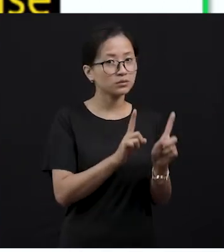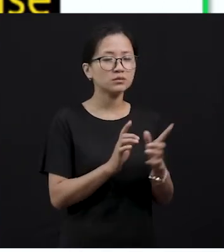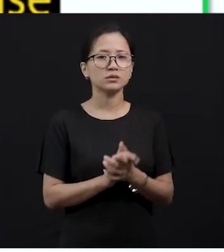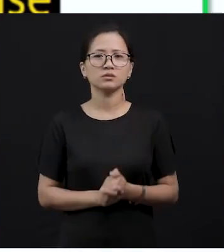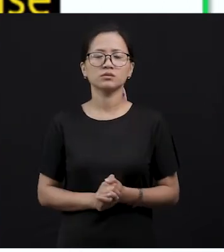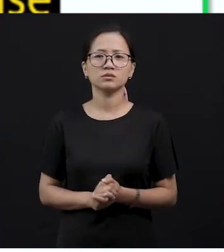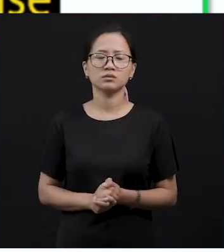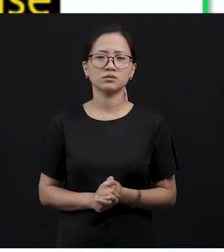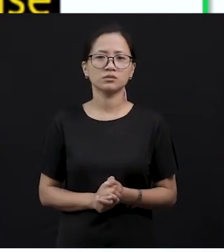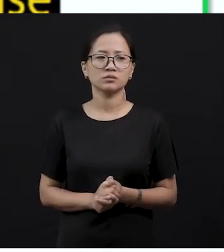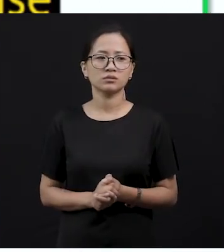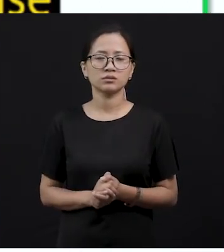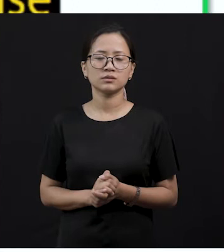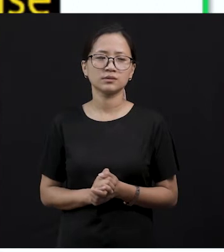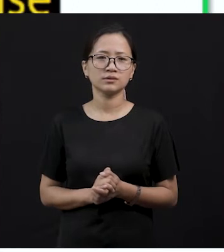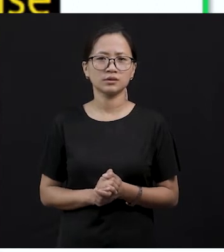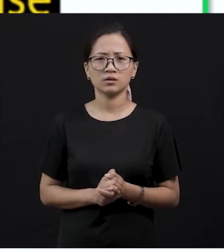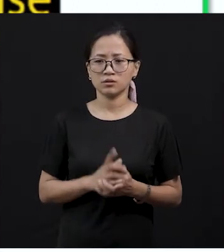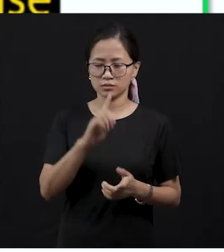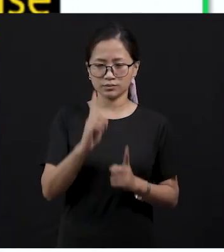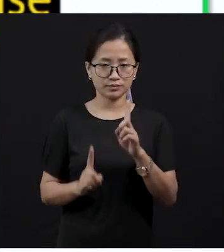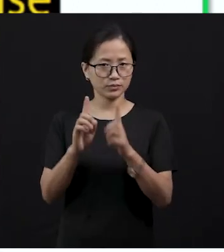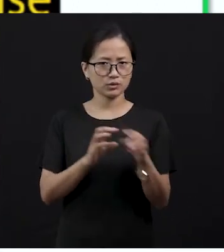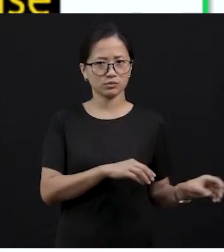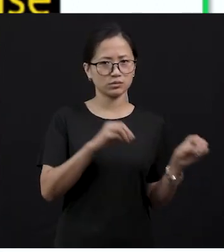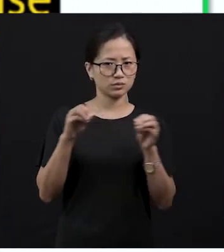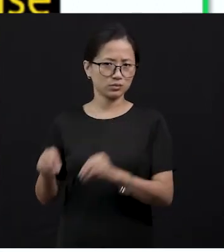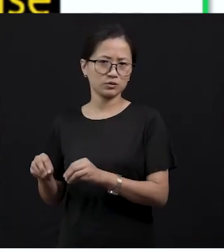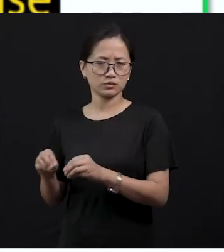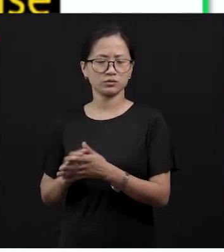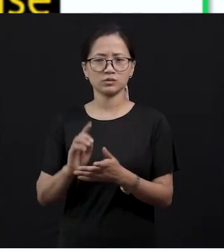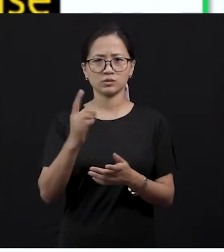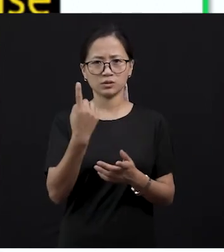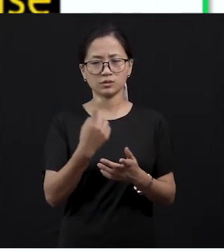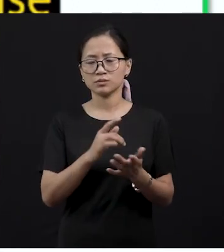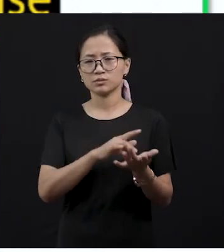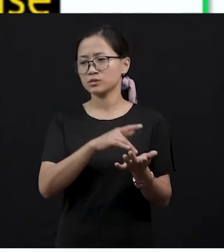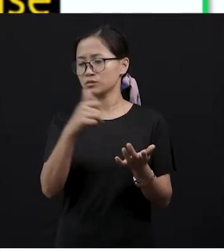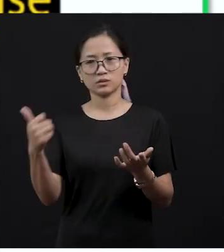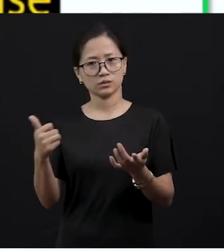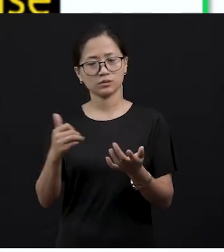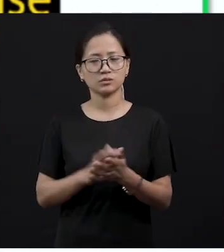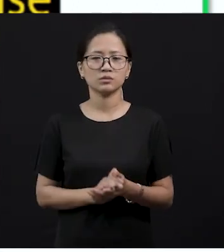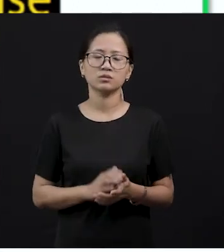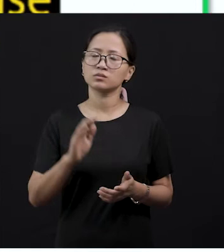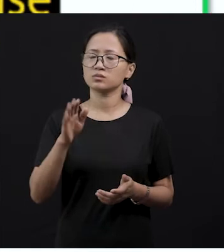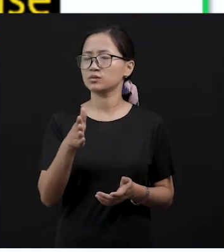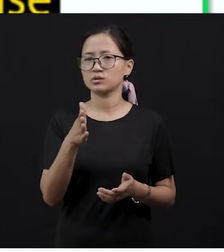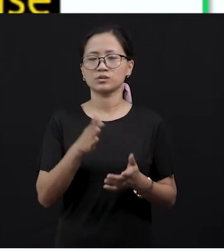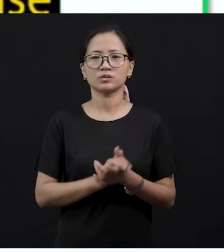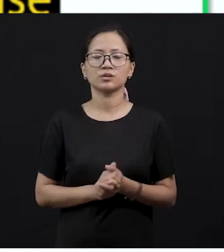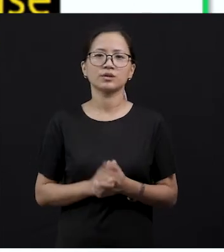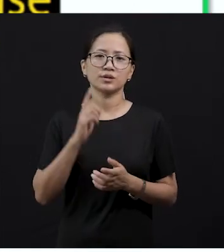they respond to stimulus? Can they move from one place to another? If someone comes and chops them down, they cannot move. But